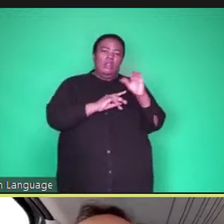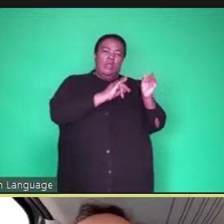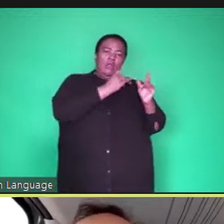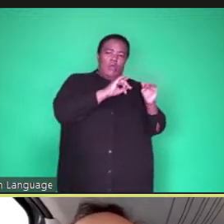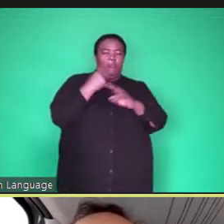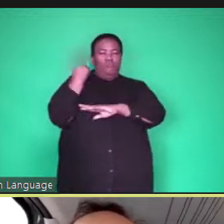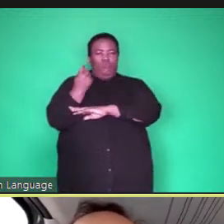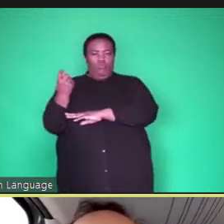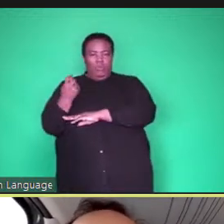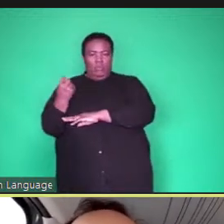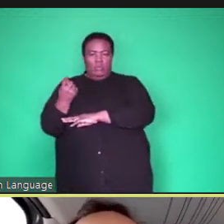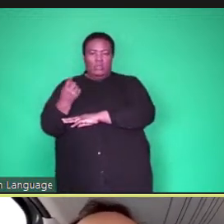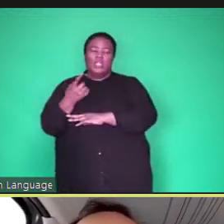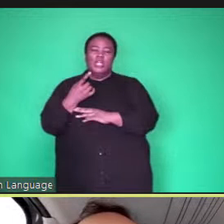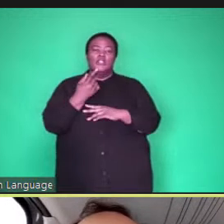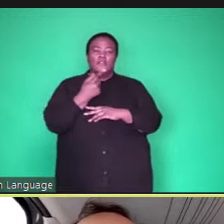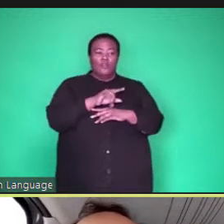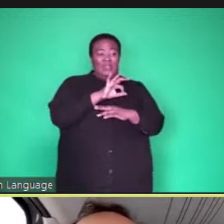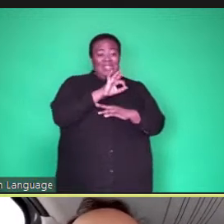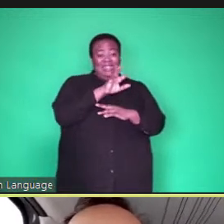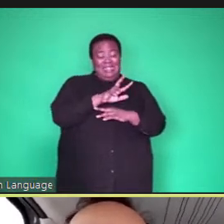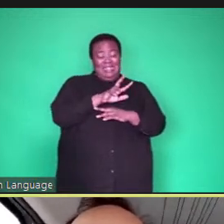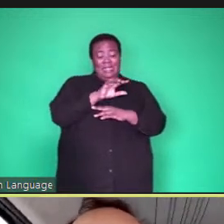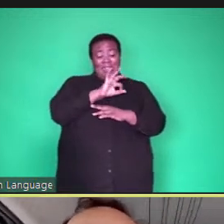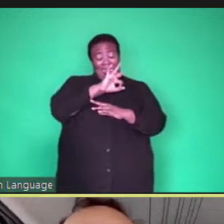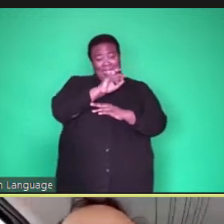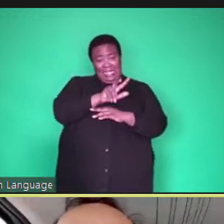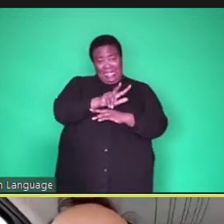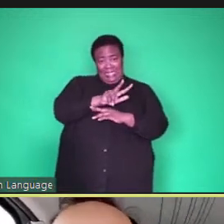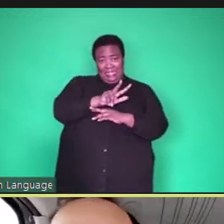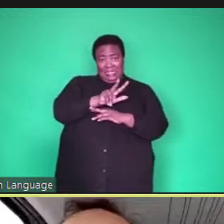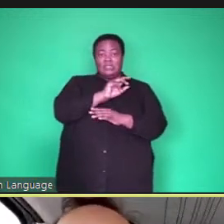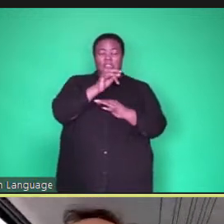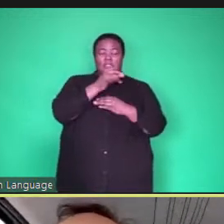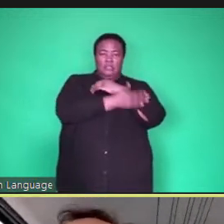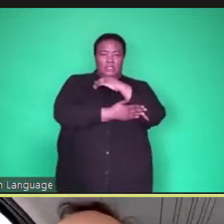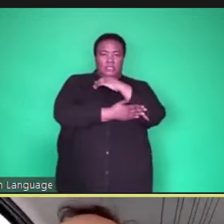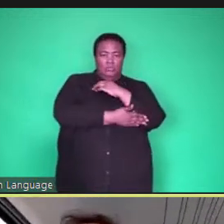that is for 38 countries. So part of the estimates are